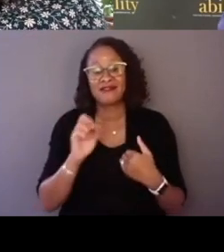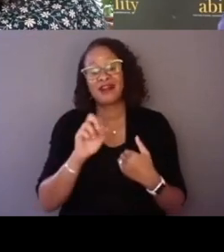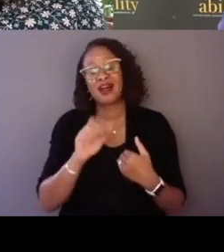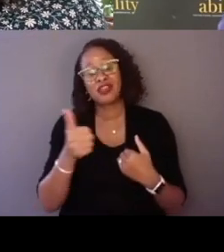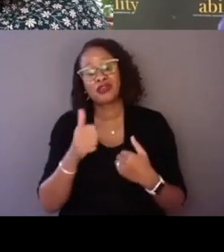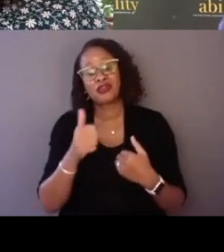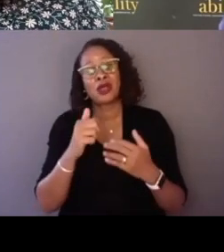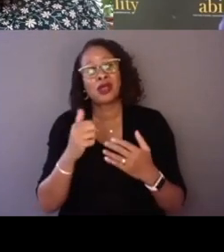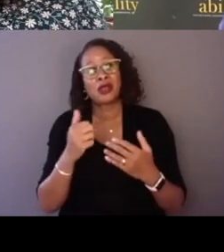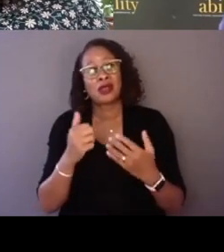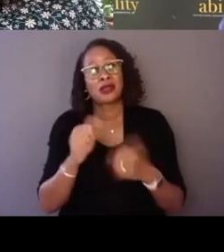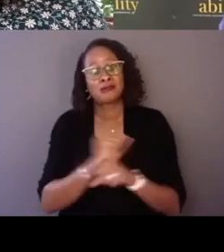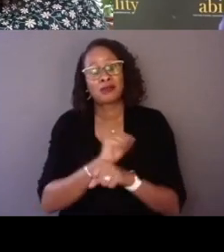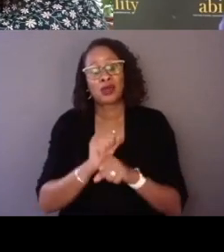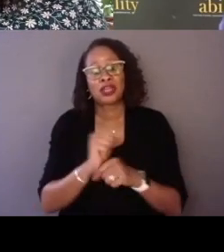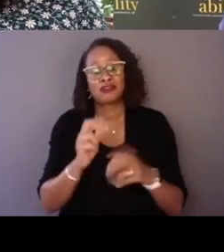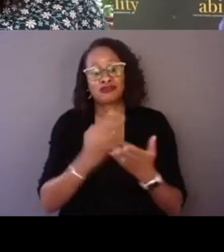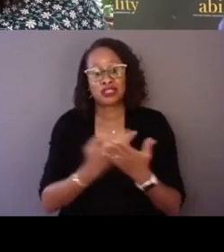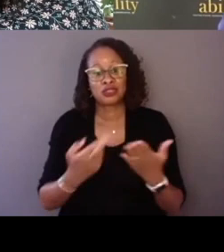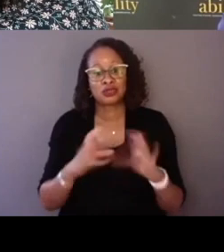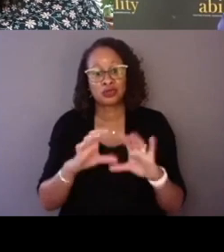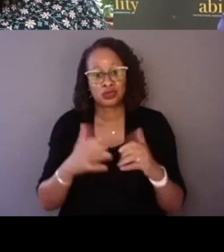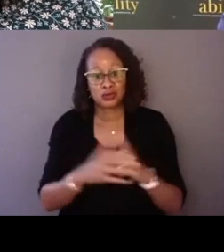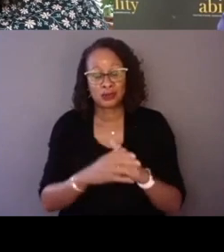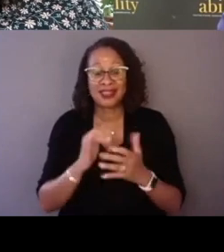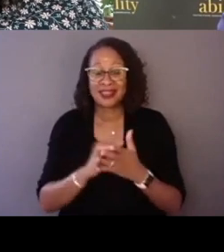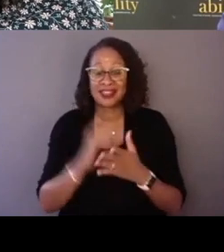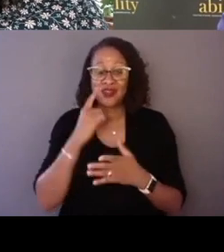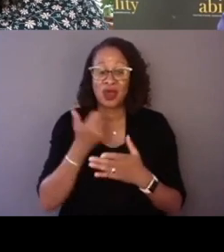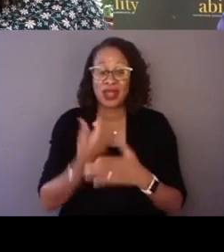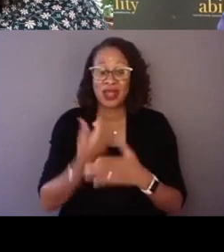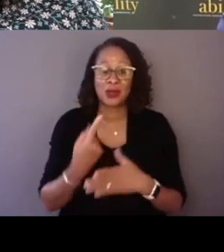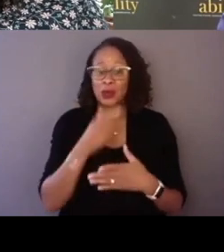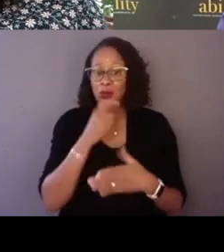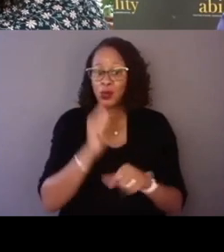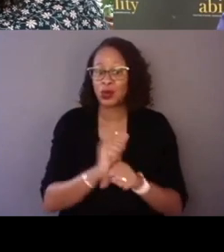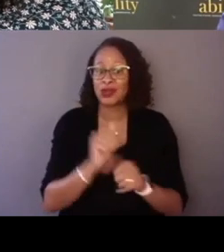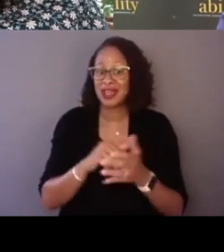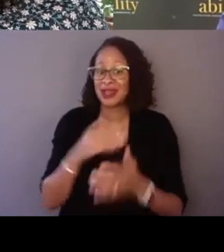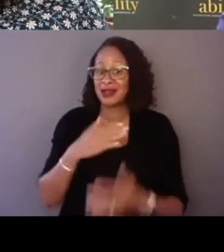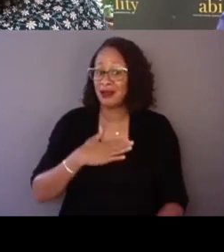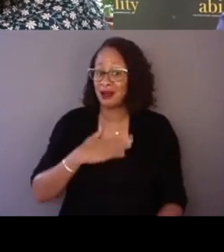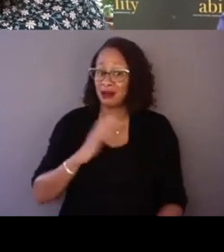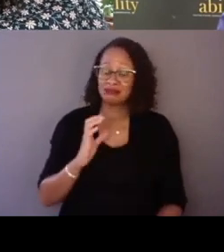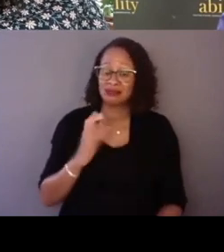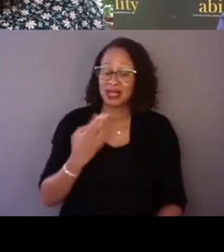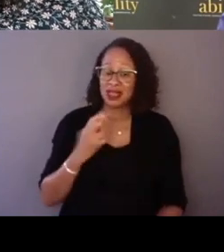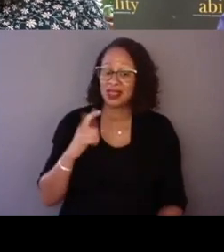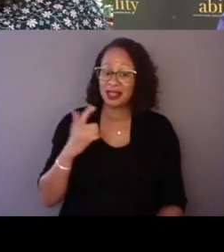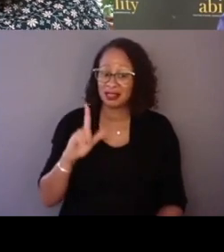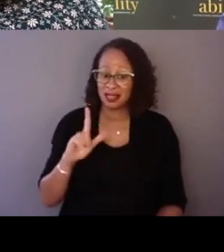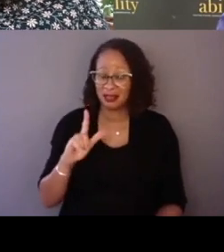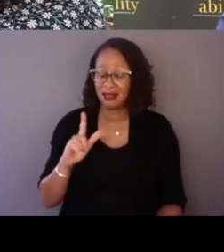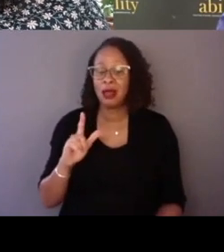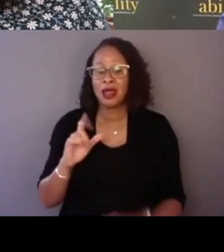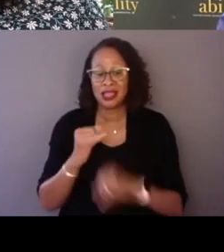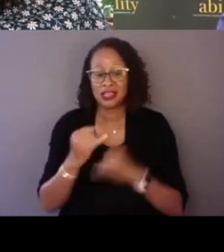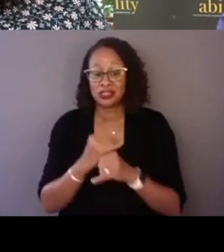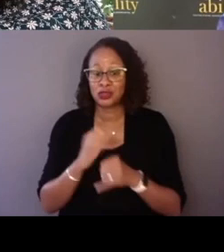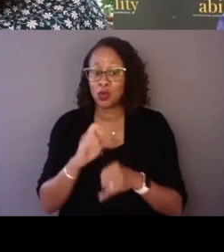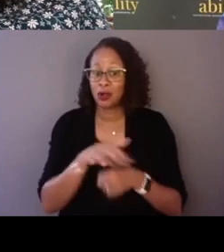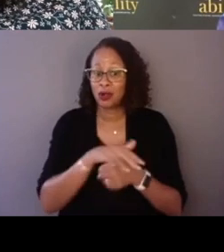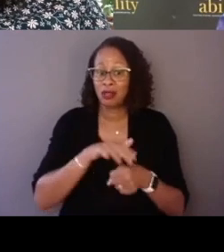groups. But this resource group is for anyone that works at Hillel International or at one of our local campuses. People can also